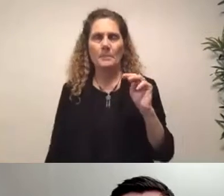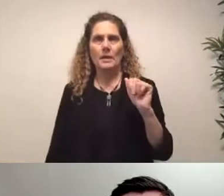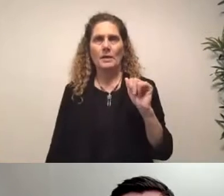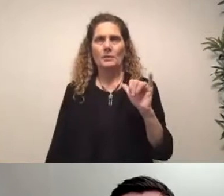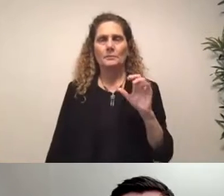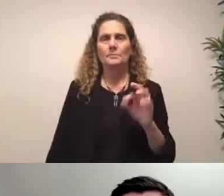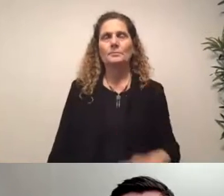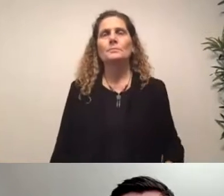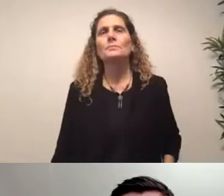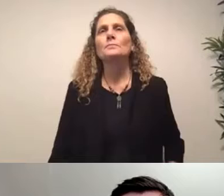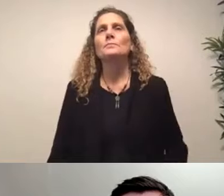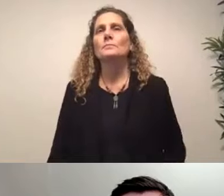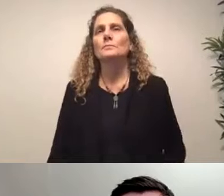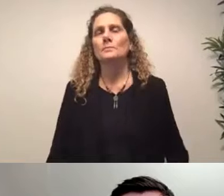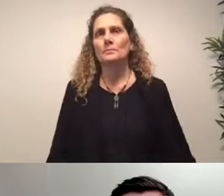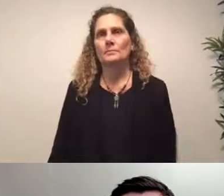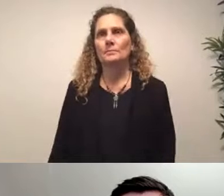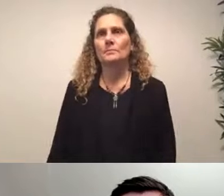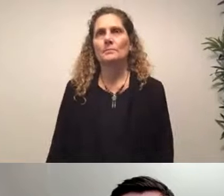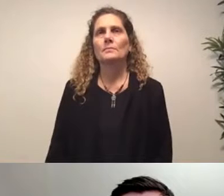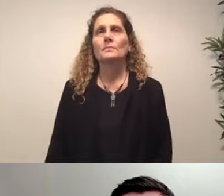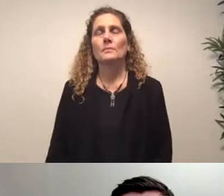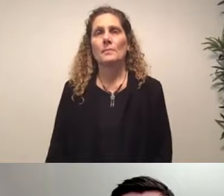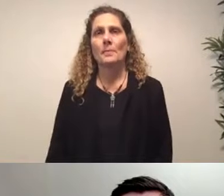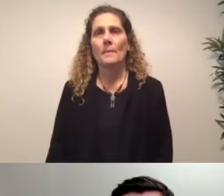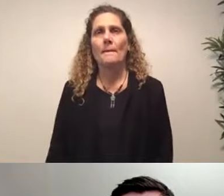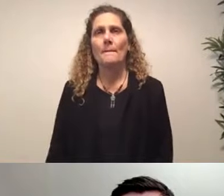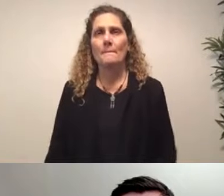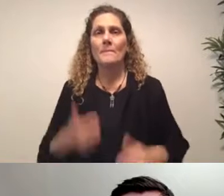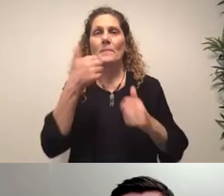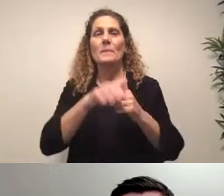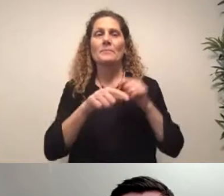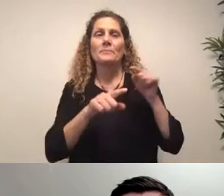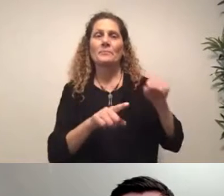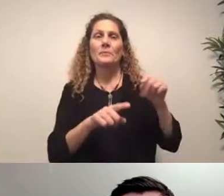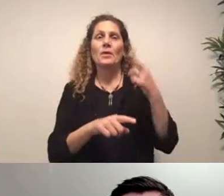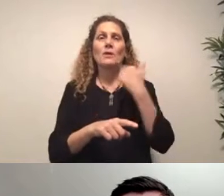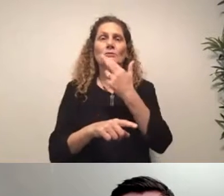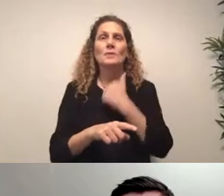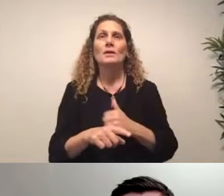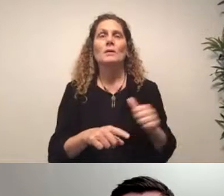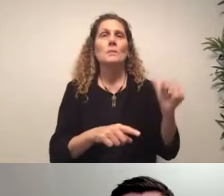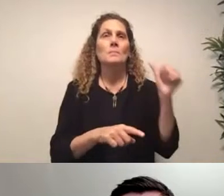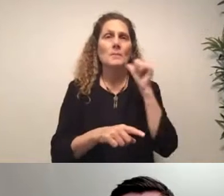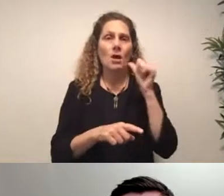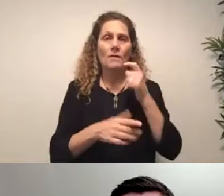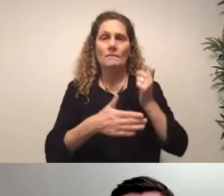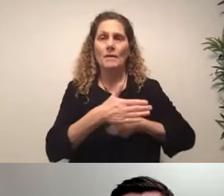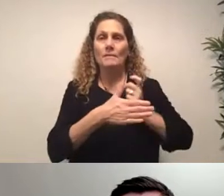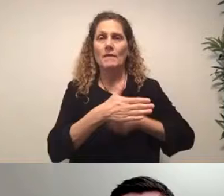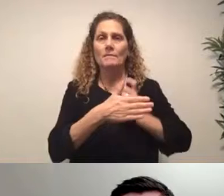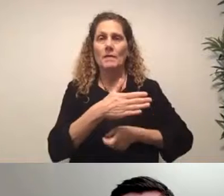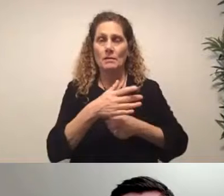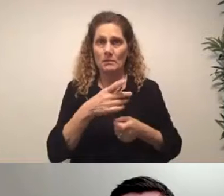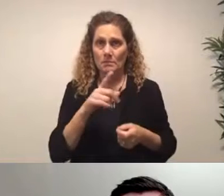in violation of COVID rules, have you seen a decline in citations? Do you know how many have been handed out? I believe we have seen it. I have to